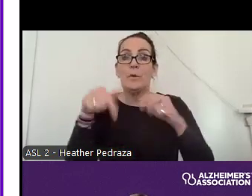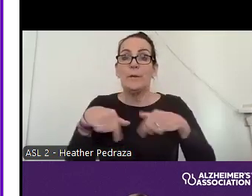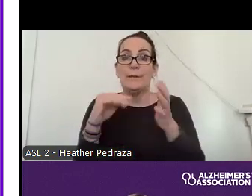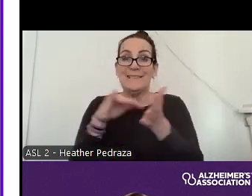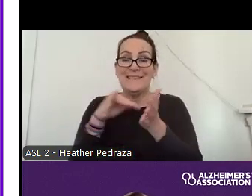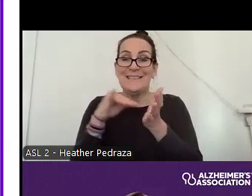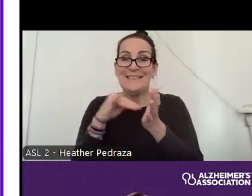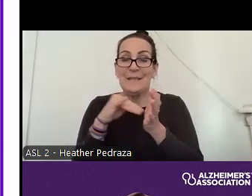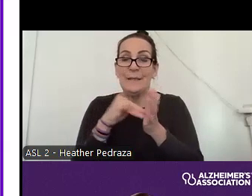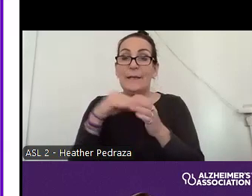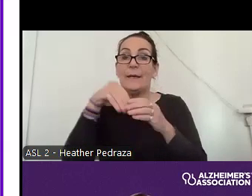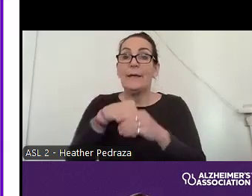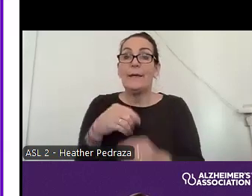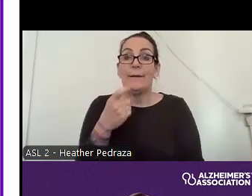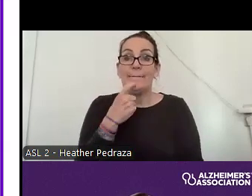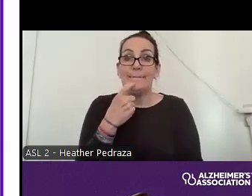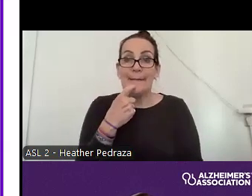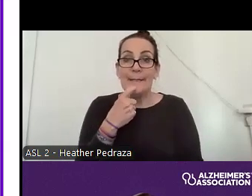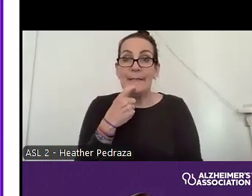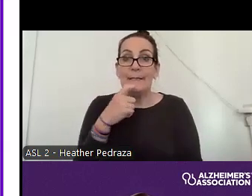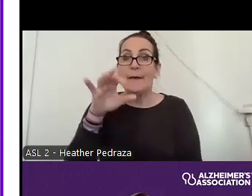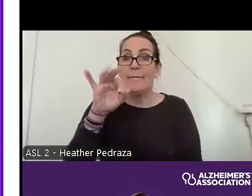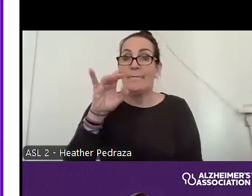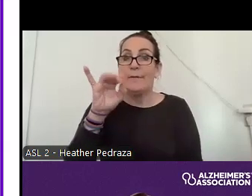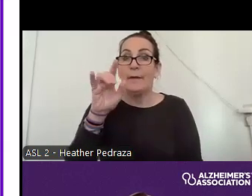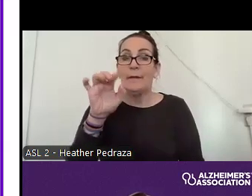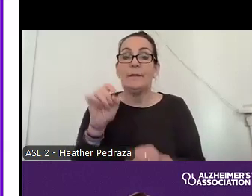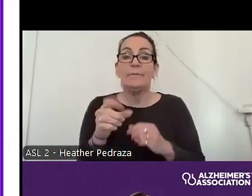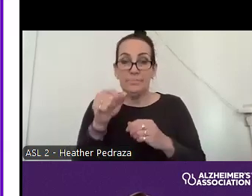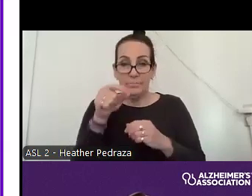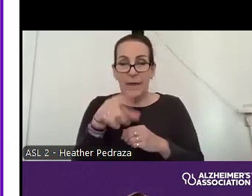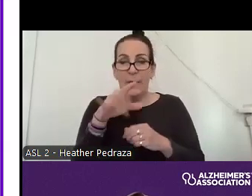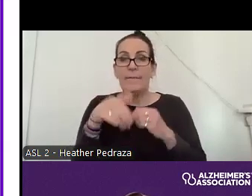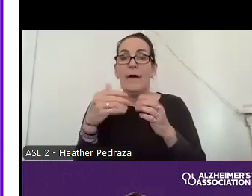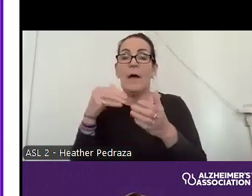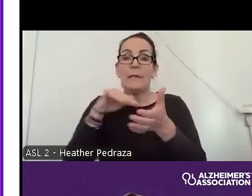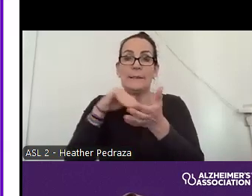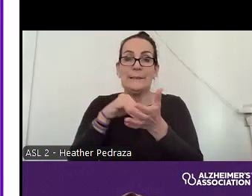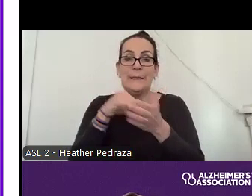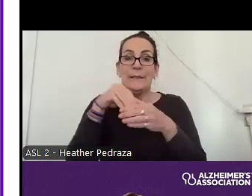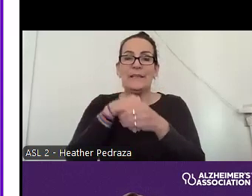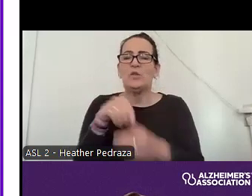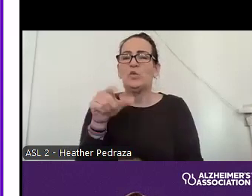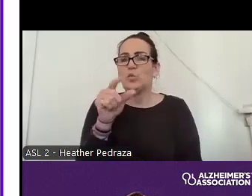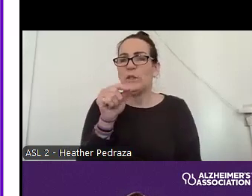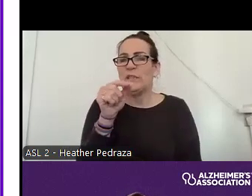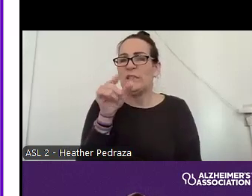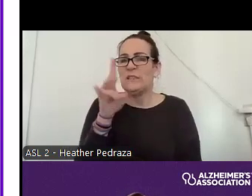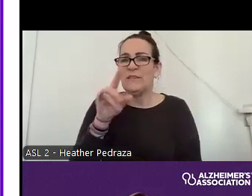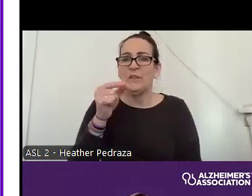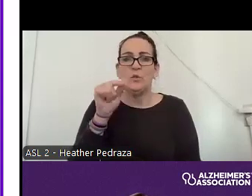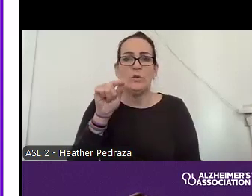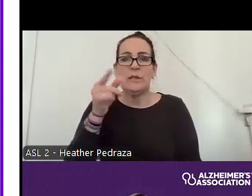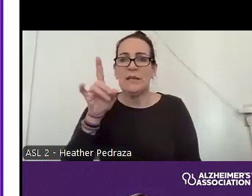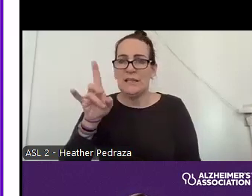in Finland many years ago. I think that study reported out in 2017 or 2018. So this is